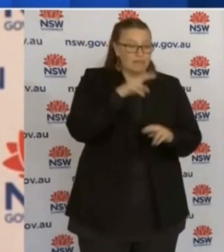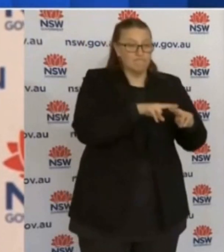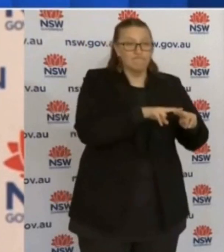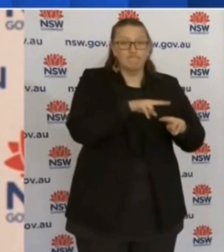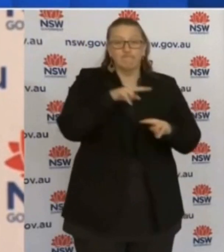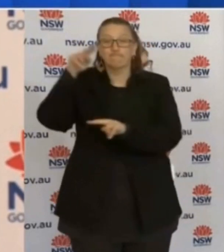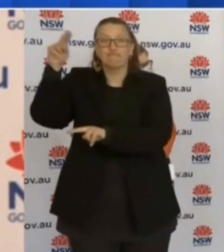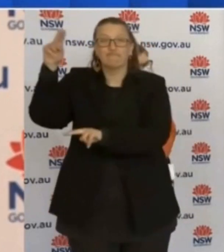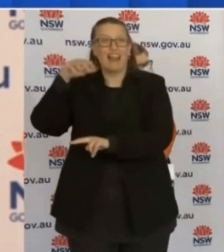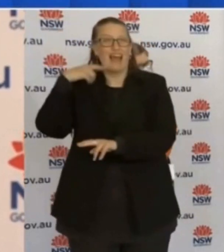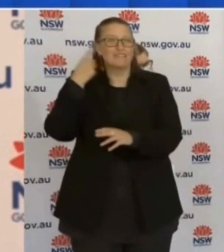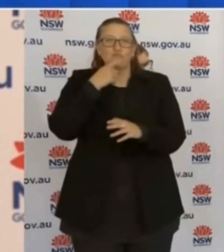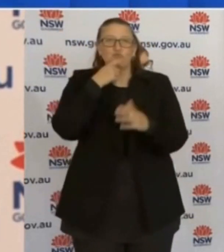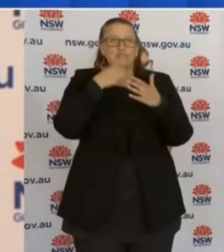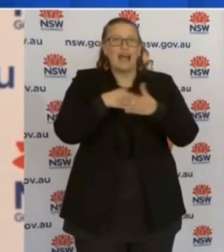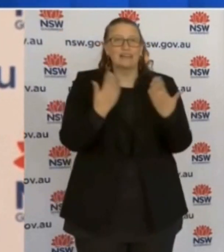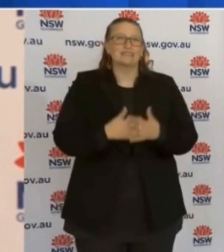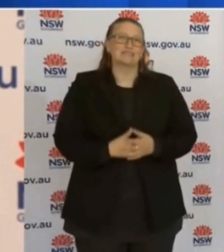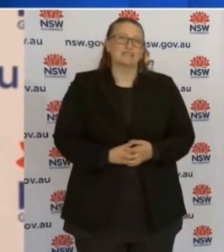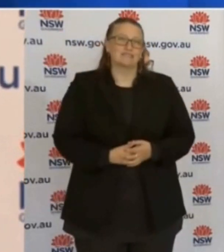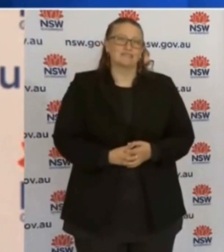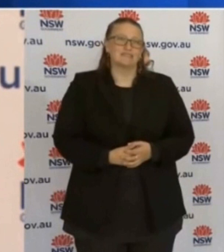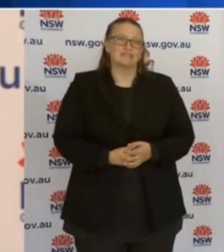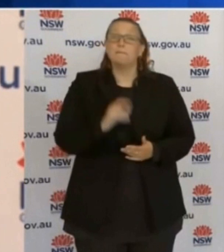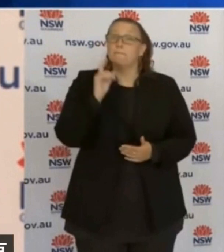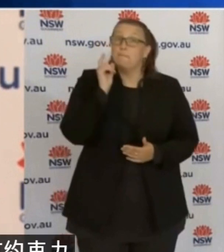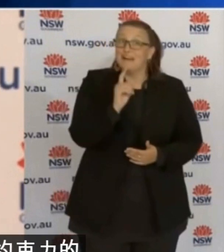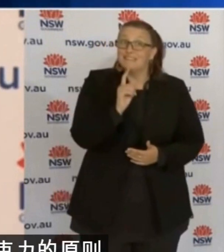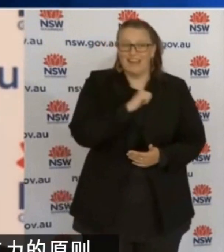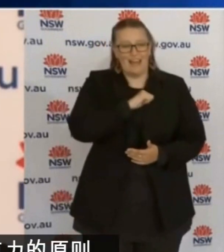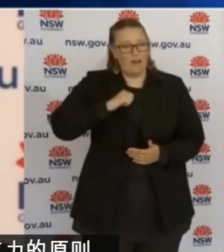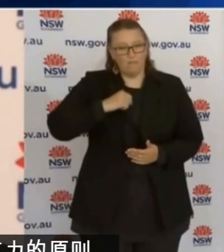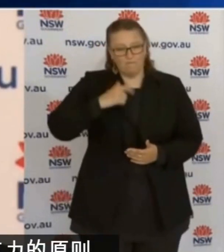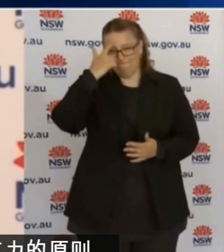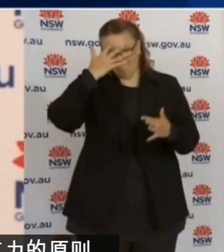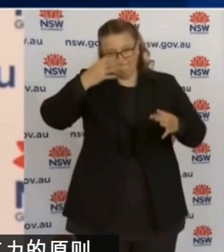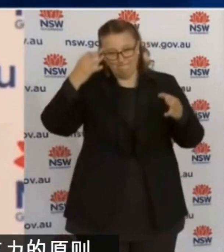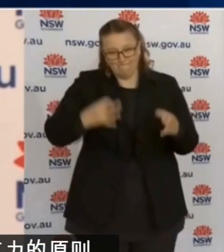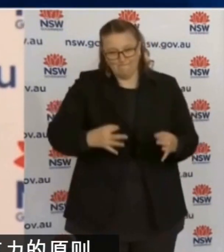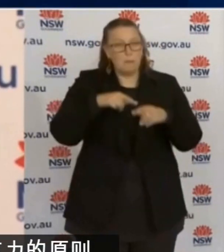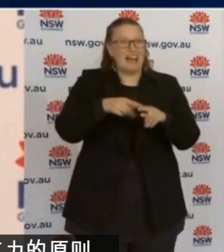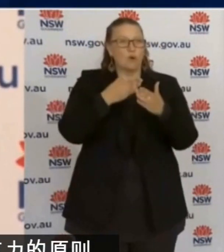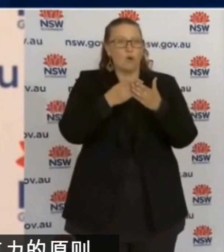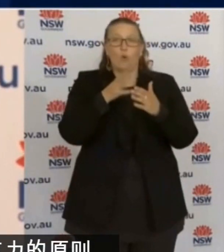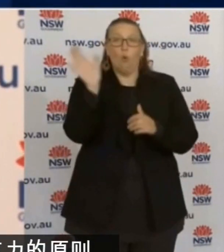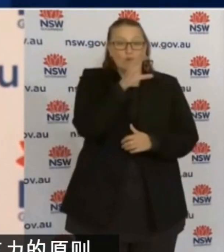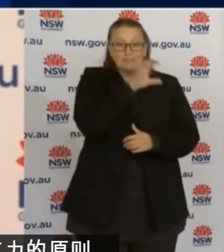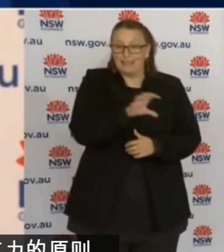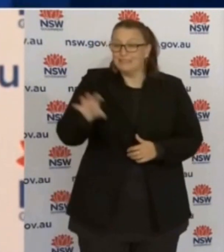last few days. But that is the binding principle which National Cabinet has to